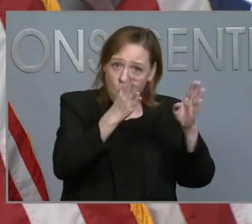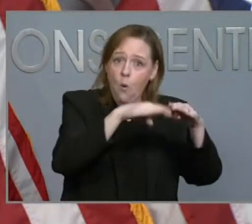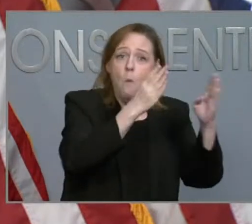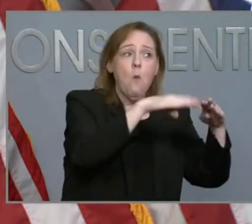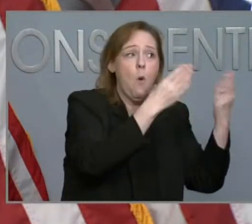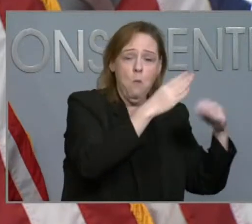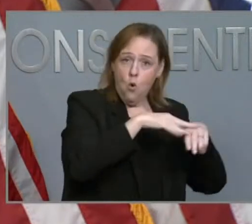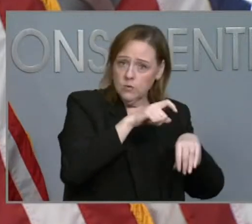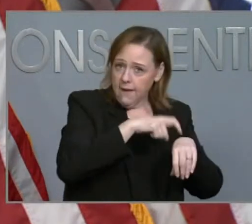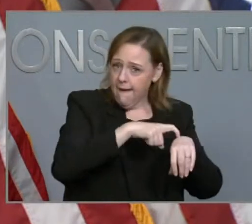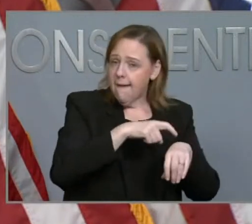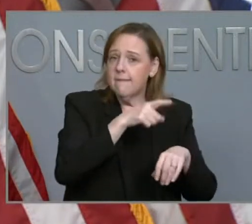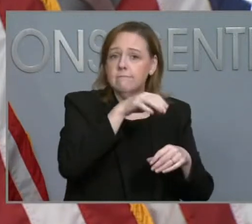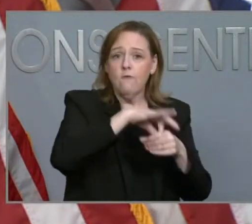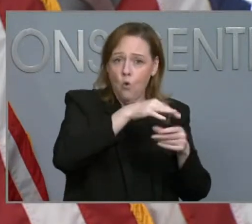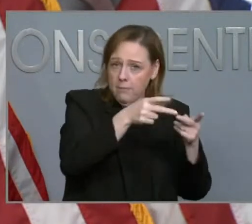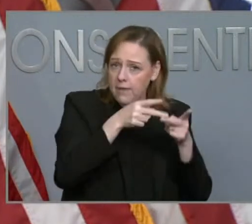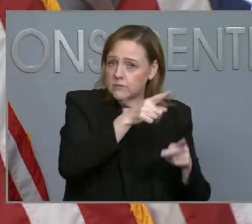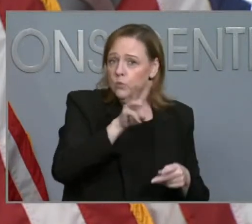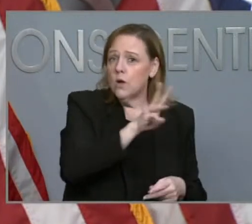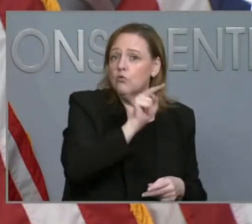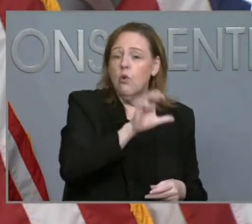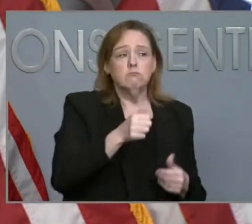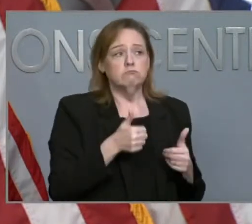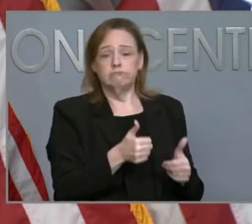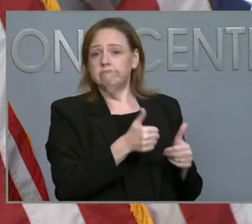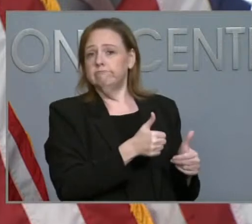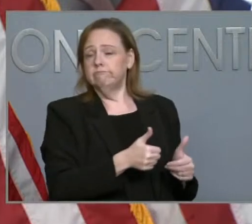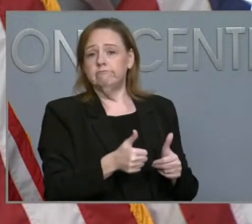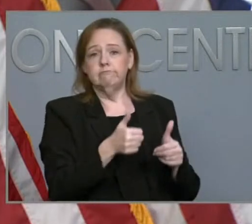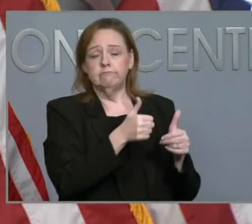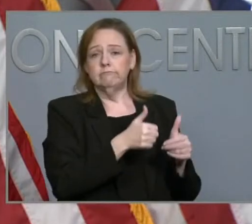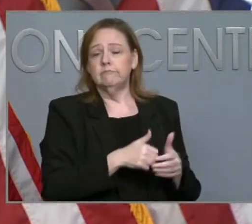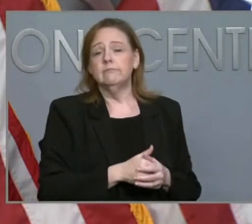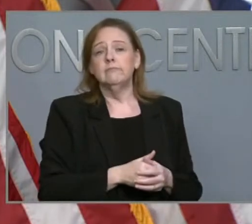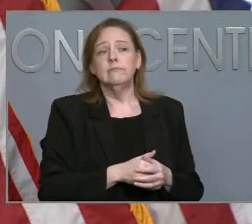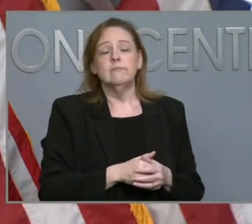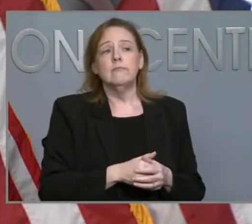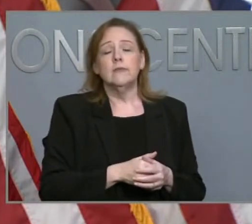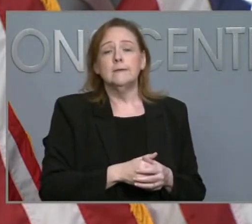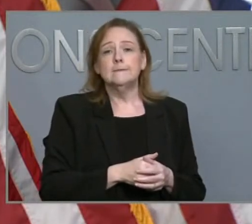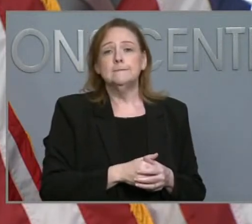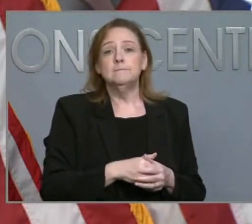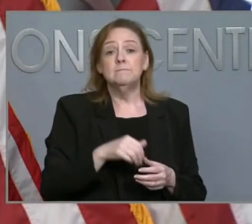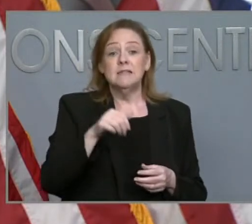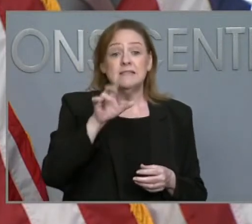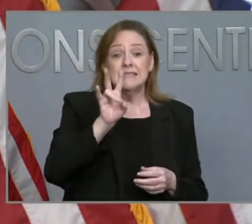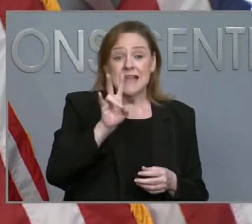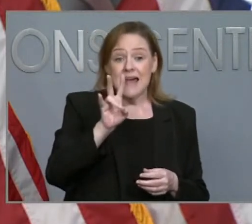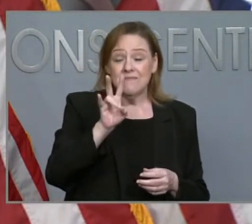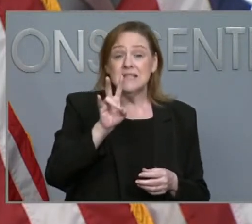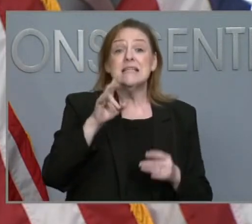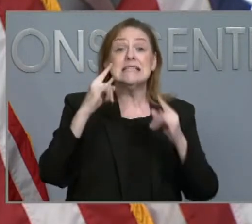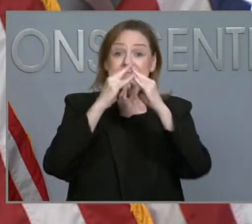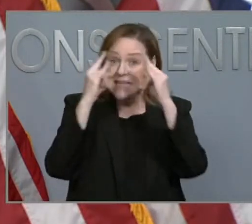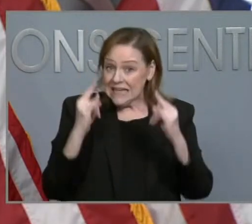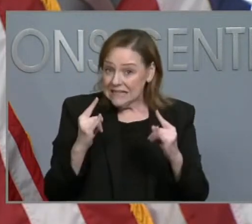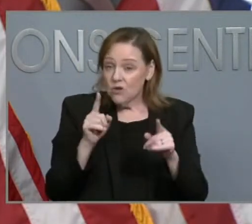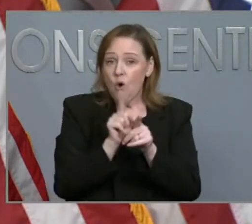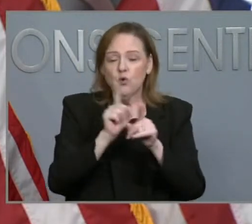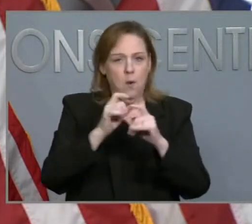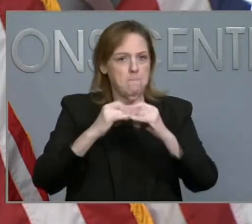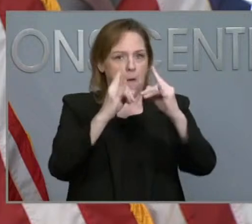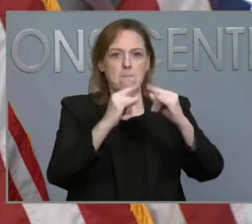time. And we did get those with 7 tents up and operational for places that had